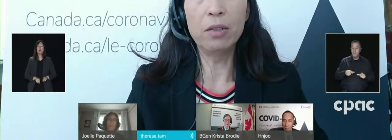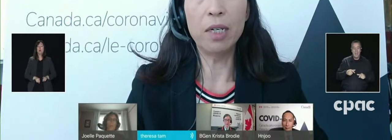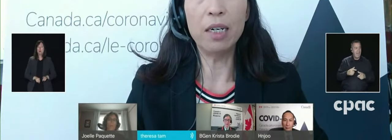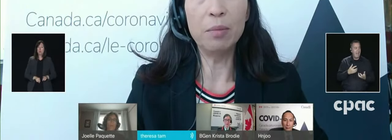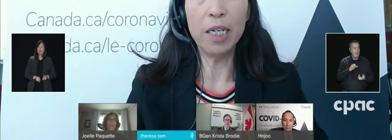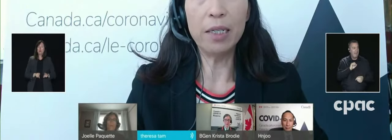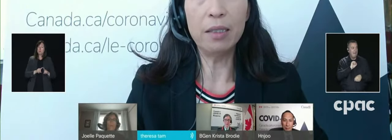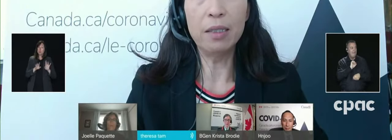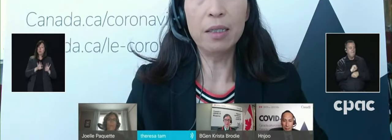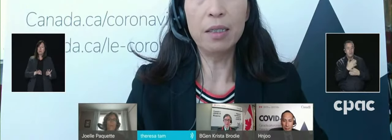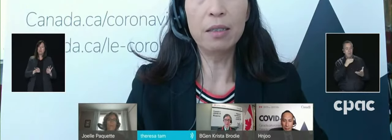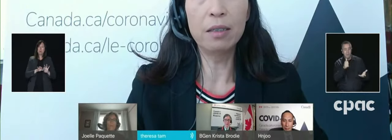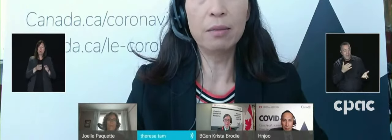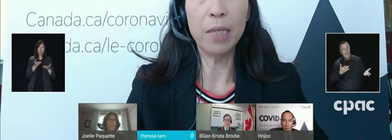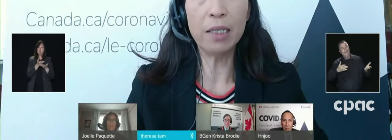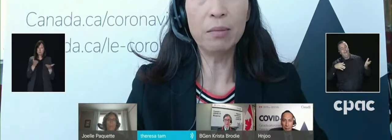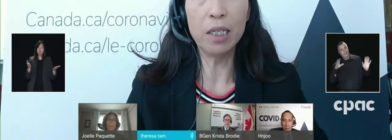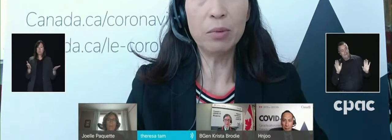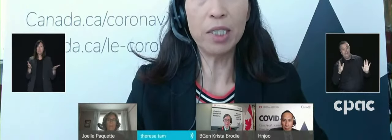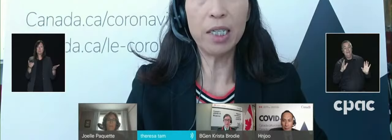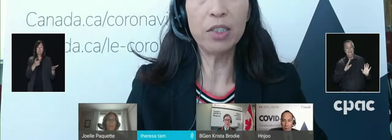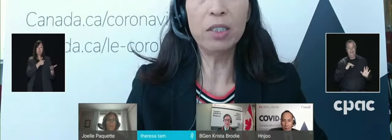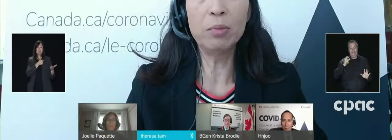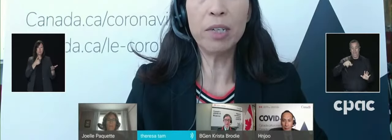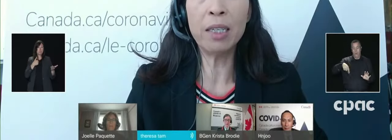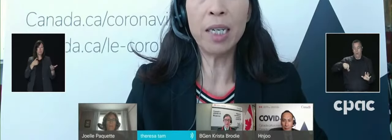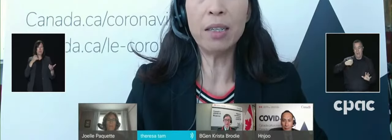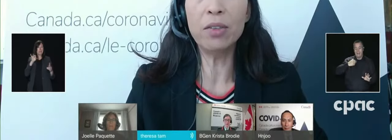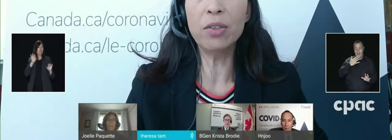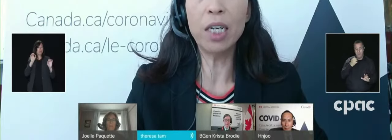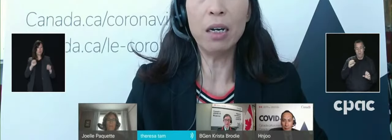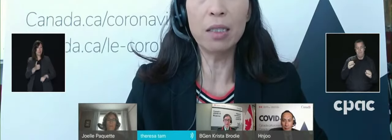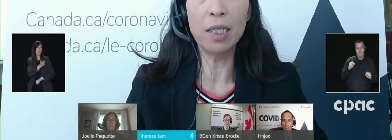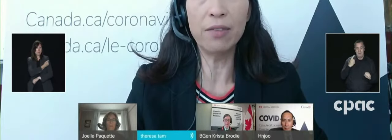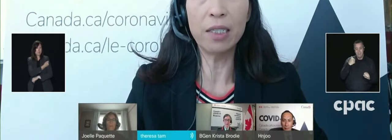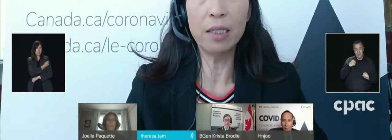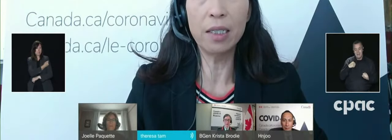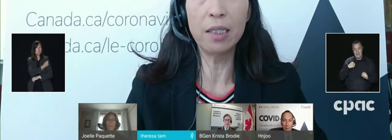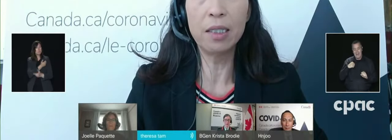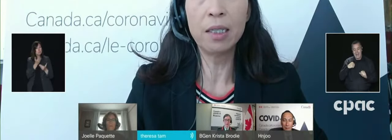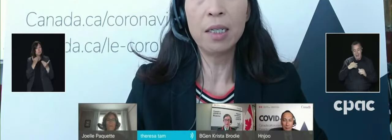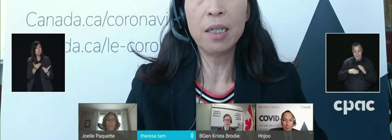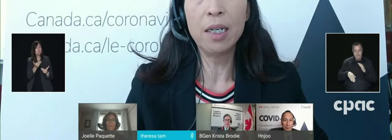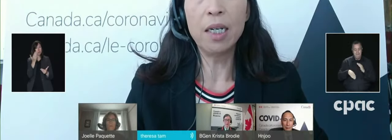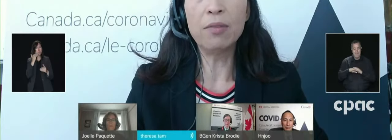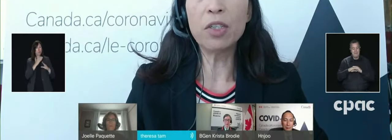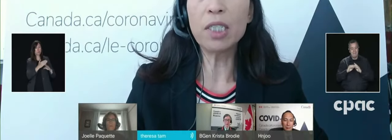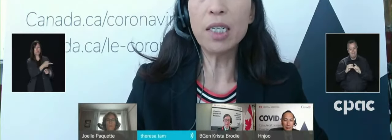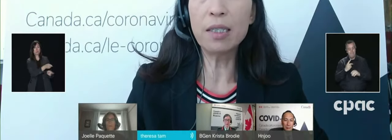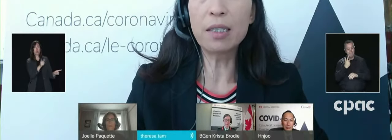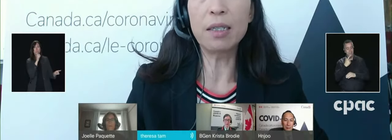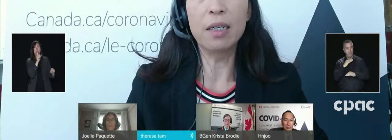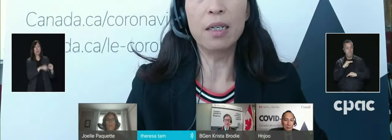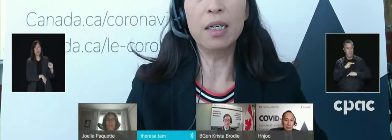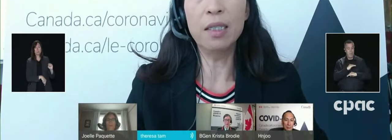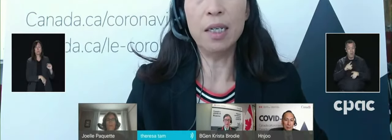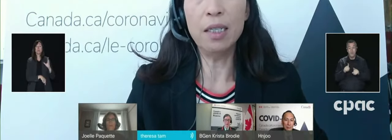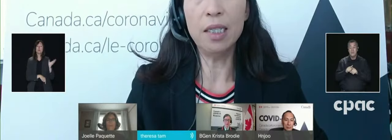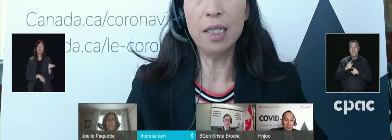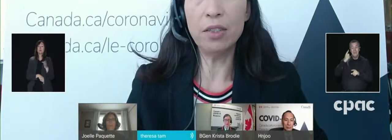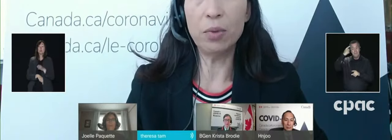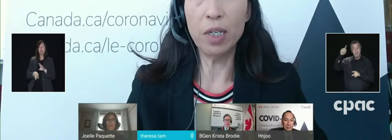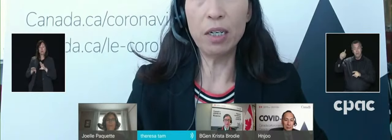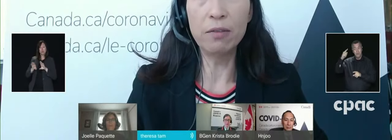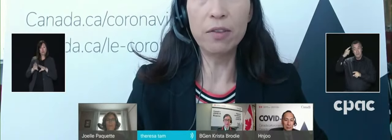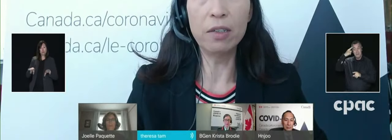we do our best to maximize protection to protect those who can't get vaccinated. And of course, kids